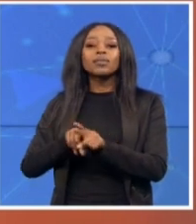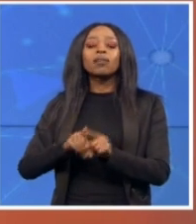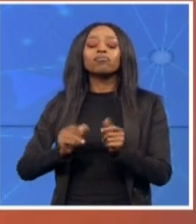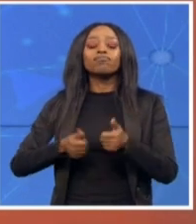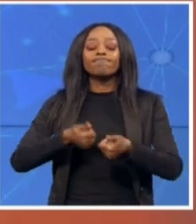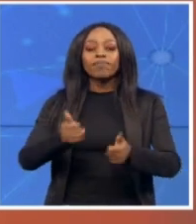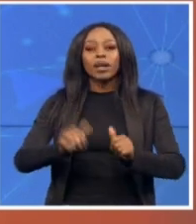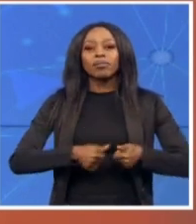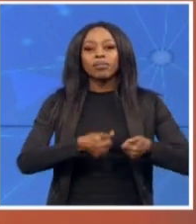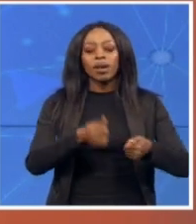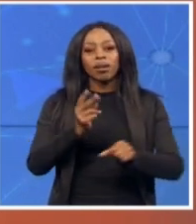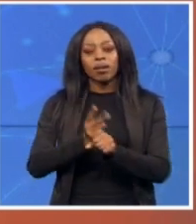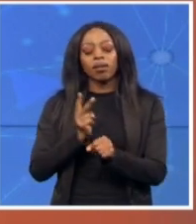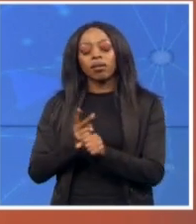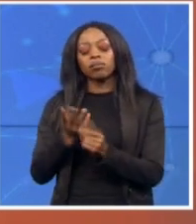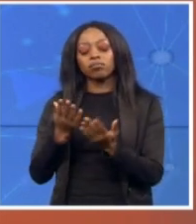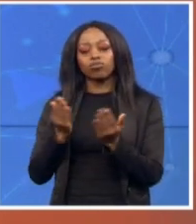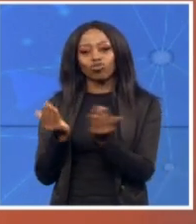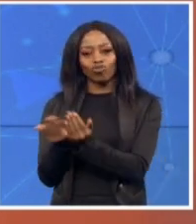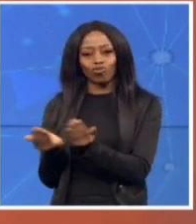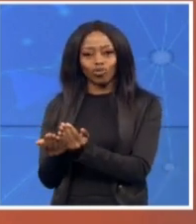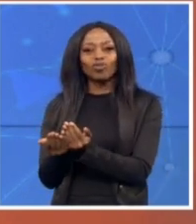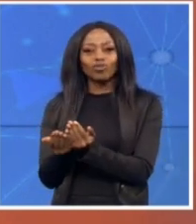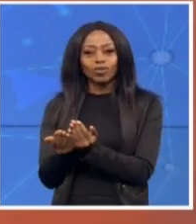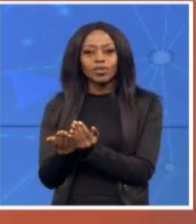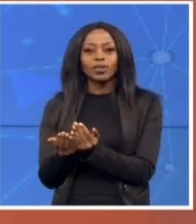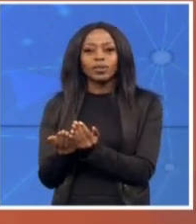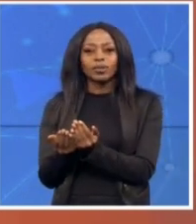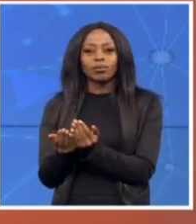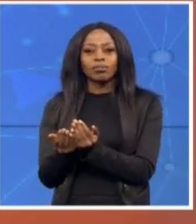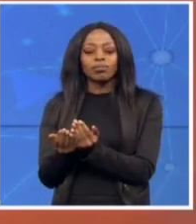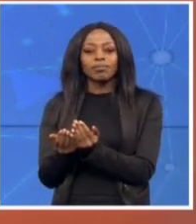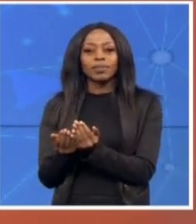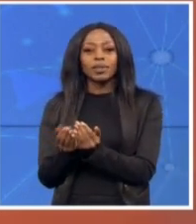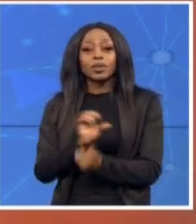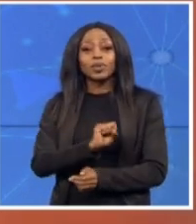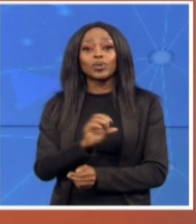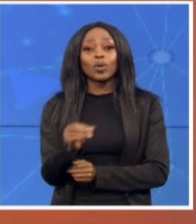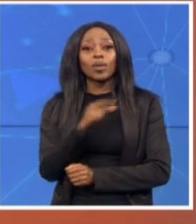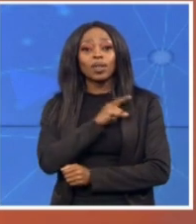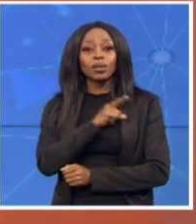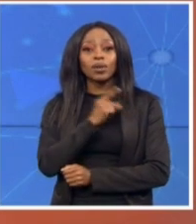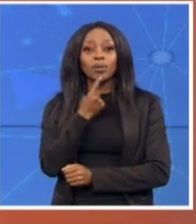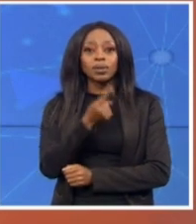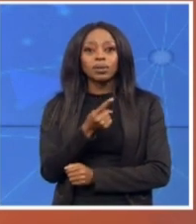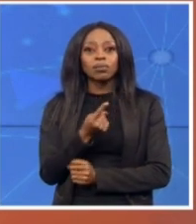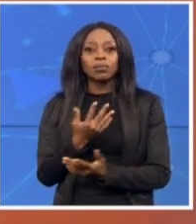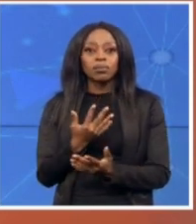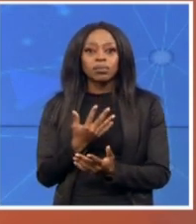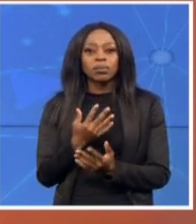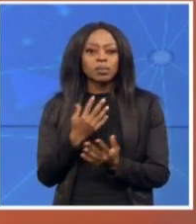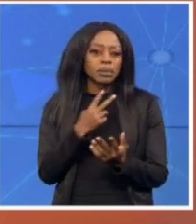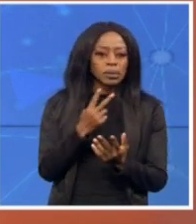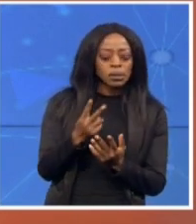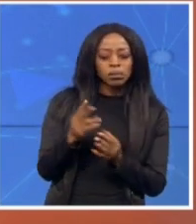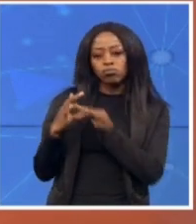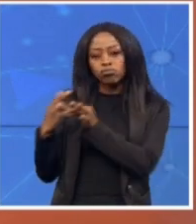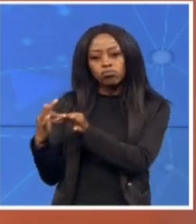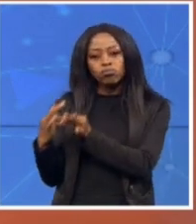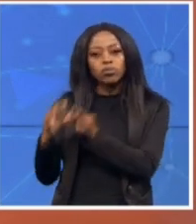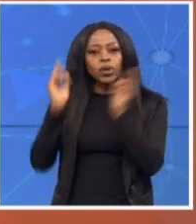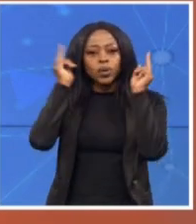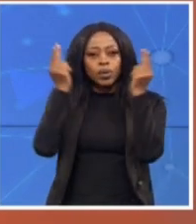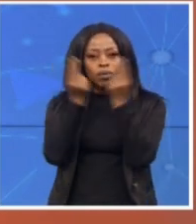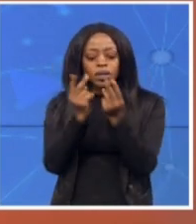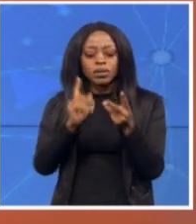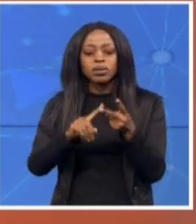people who'll be flooding in. So that's why I want to piggyback, working with the universities, with the community colleges, with the TVET